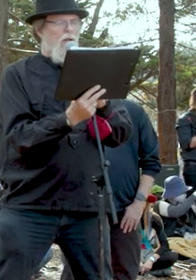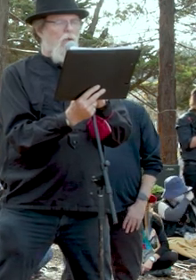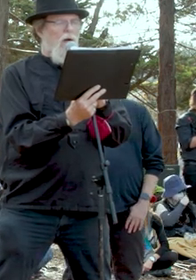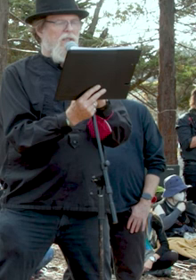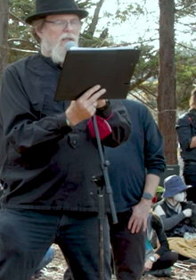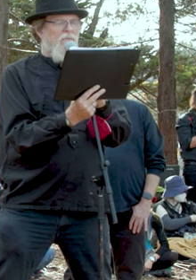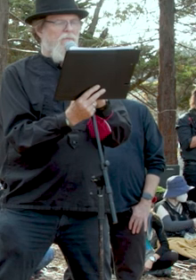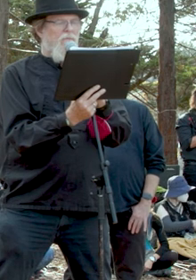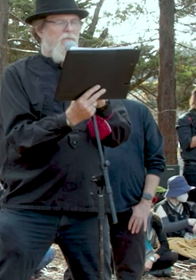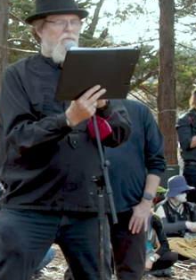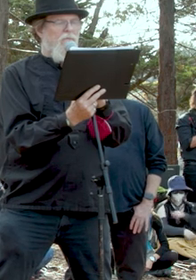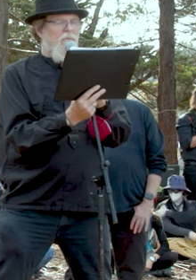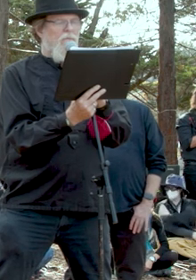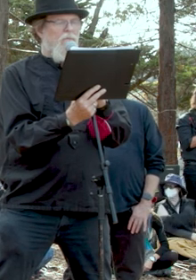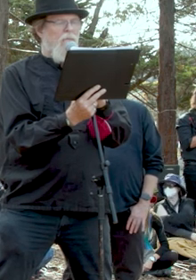Tony Walton.